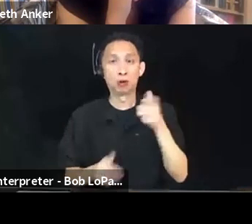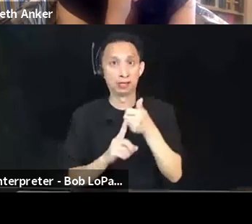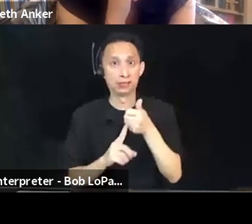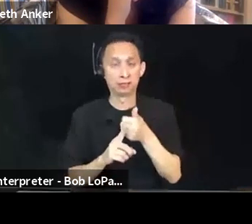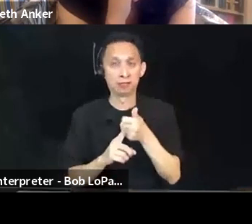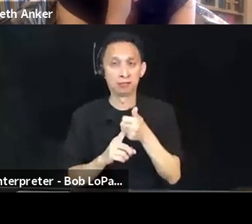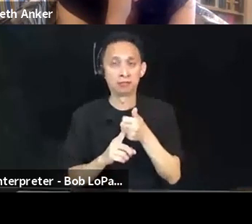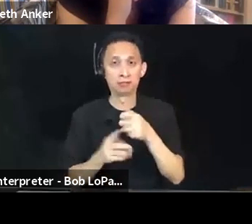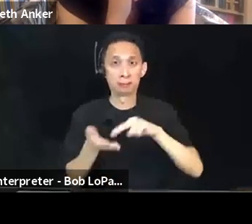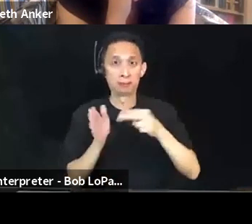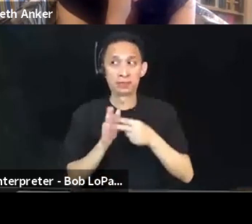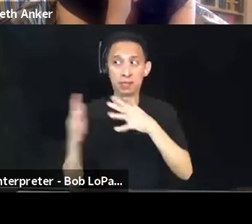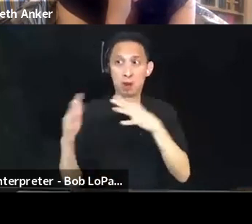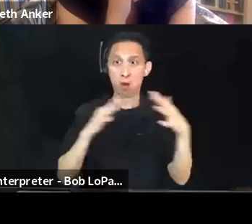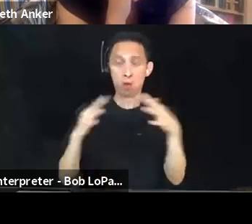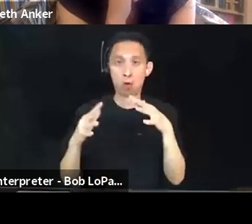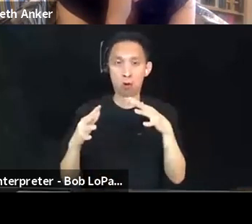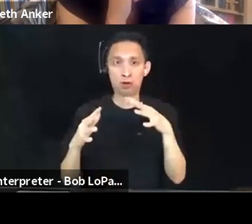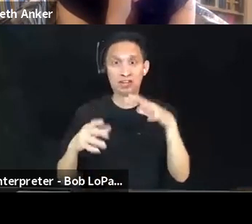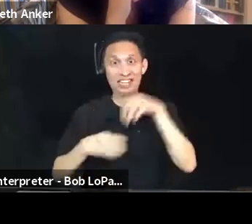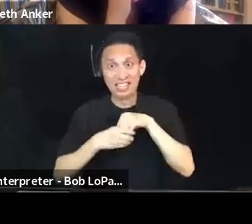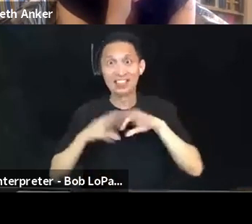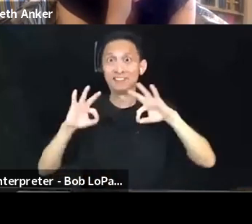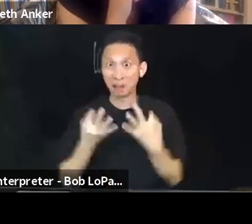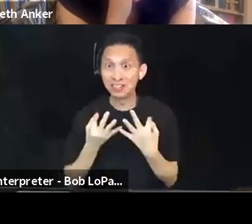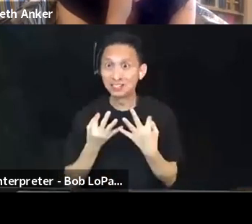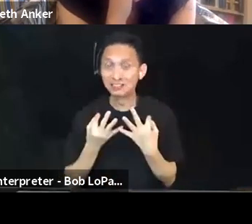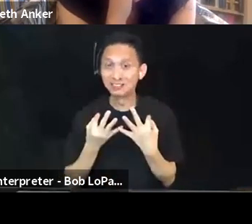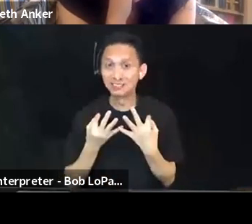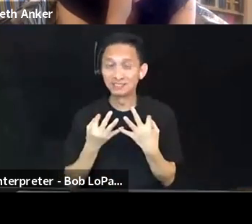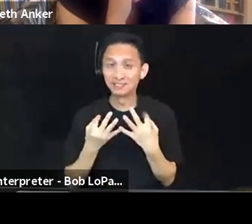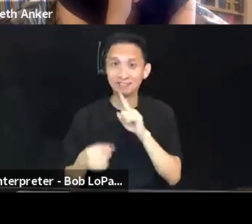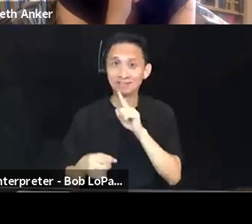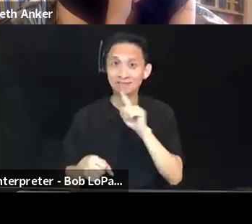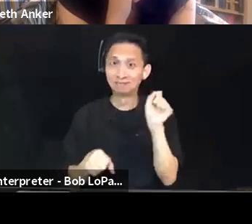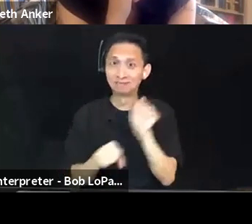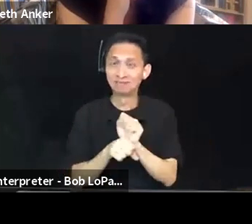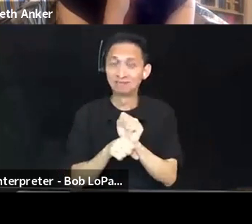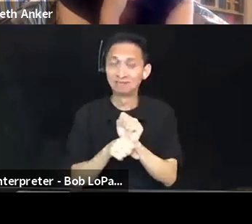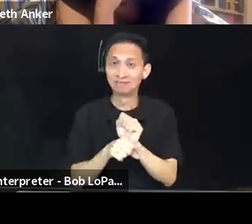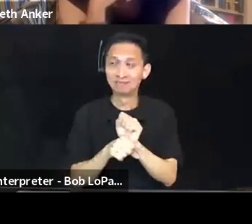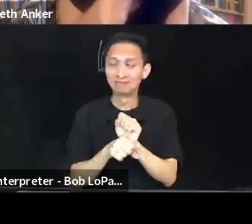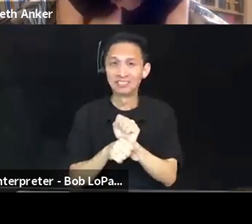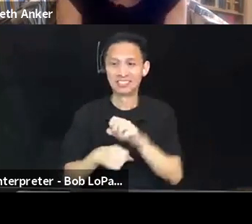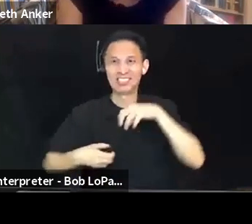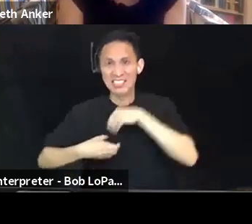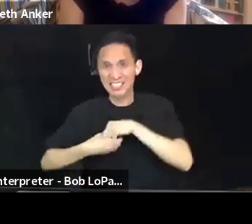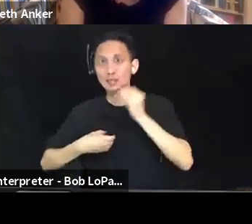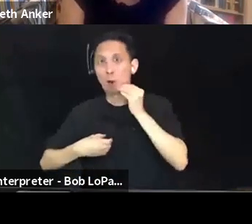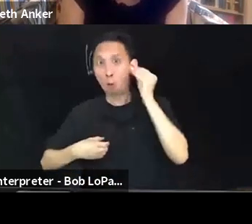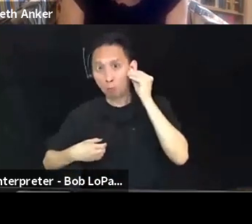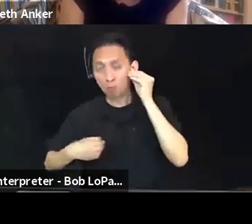a war in the family. It is a war at home, if you